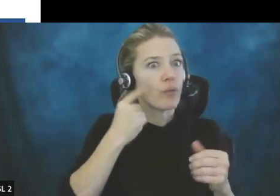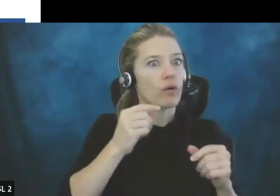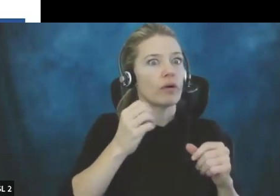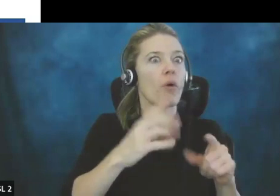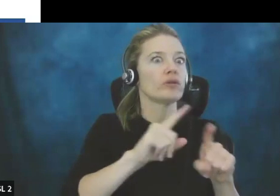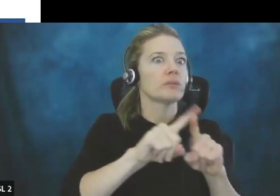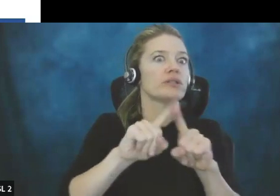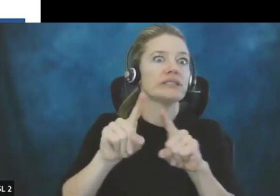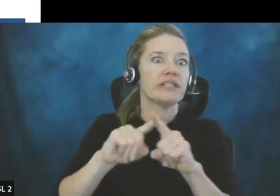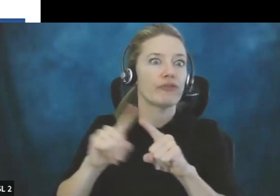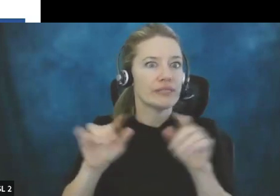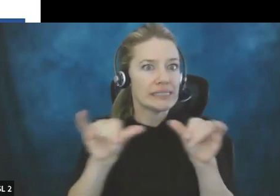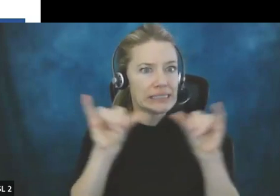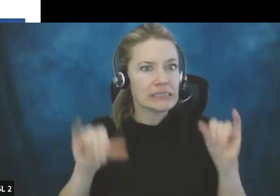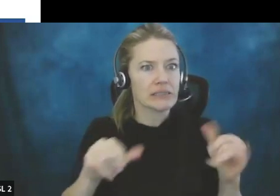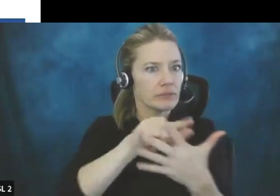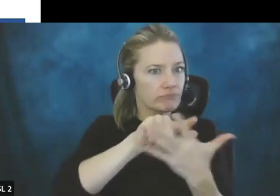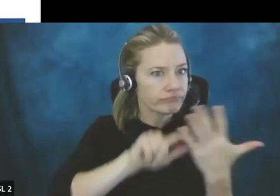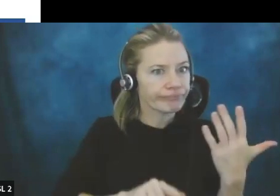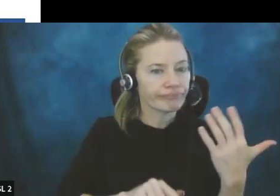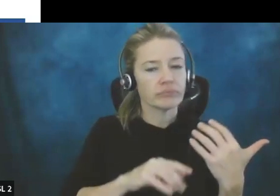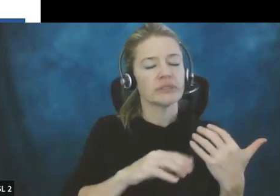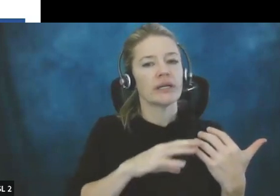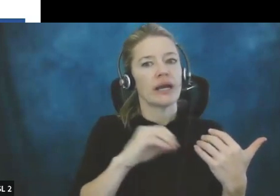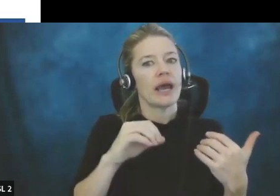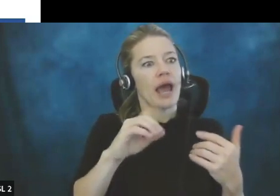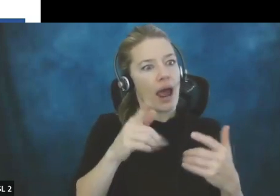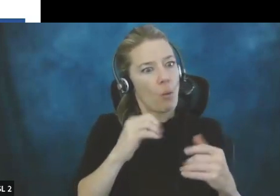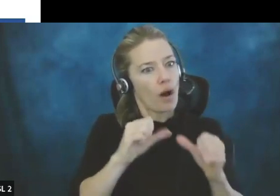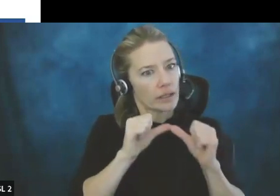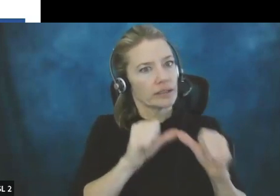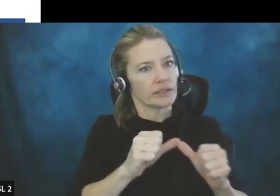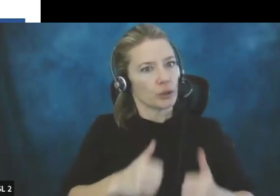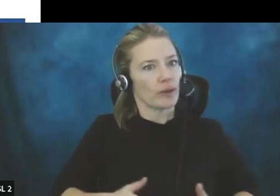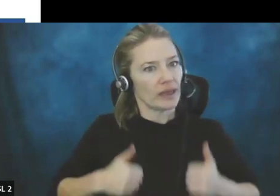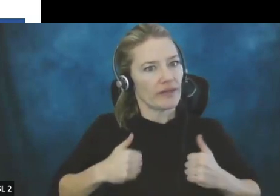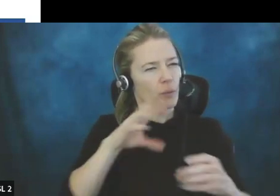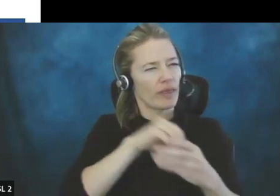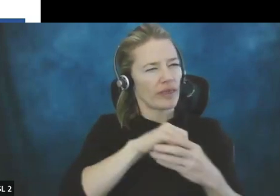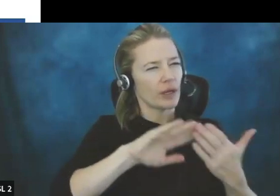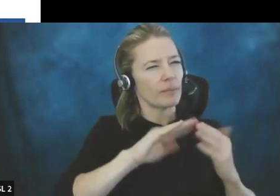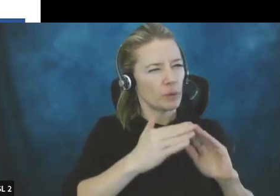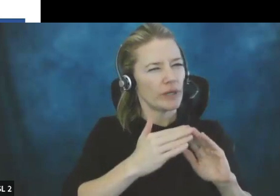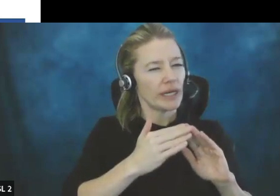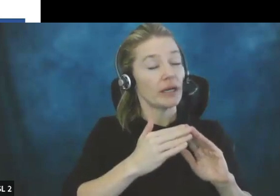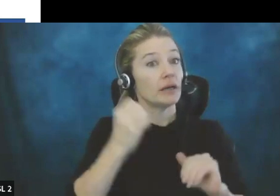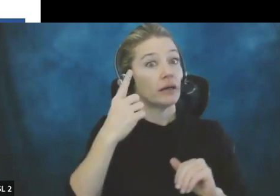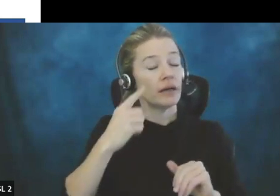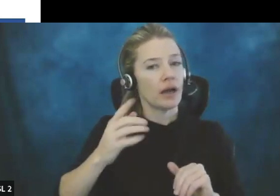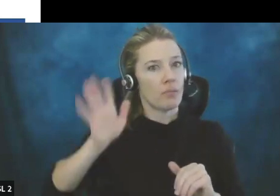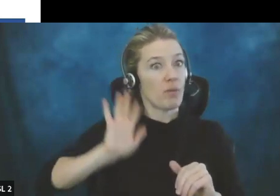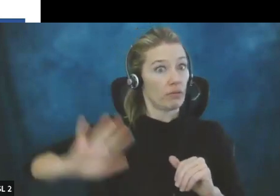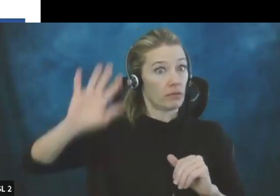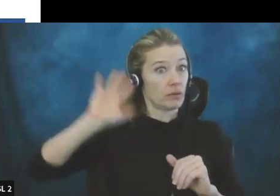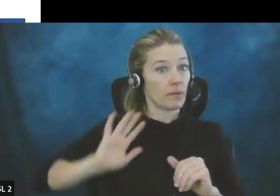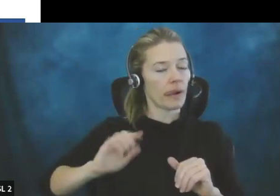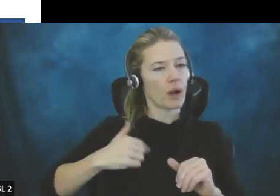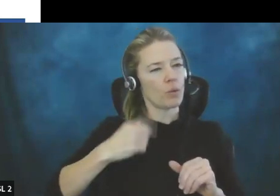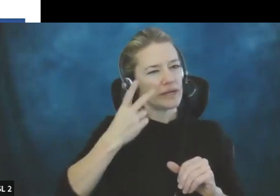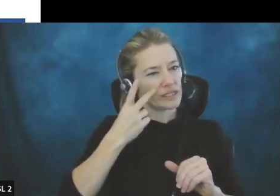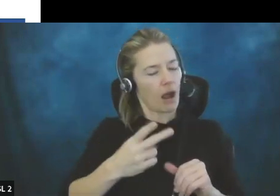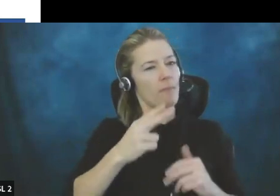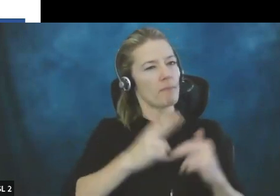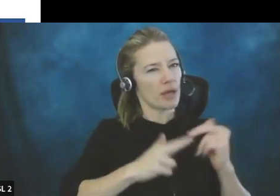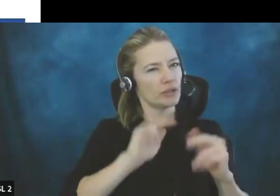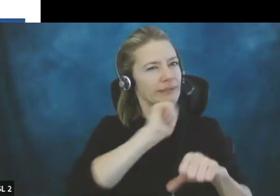need services from multiple different systems to really live in the community. And what we saw really